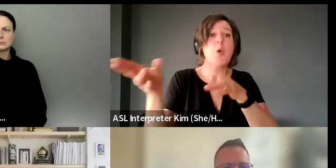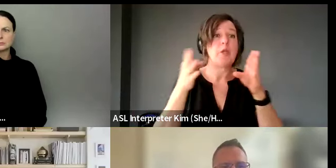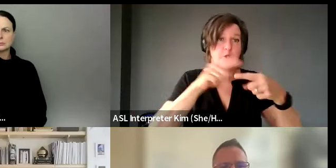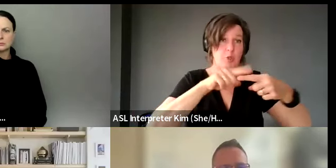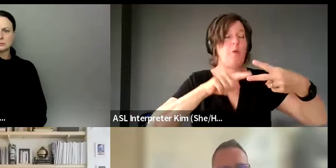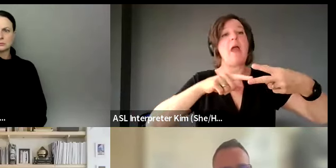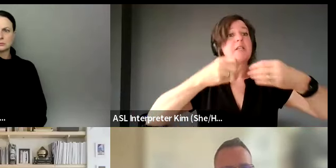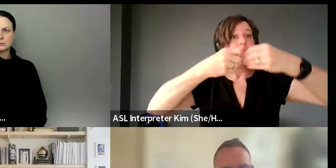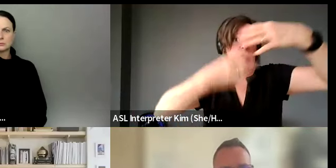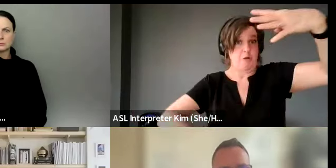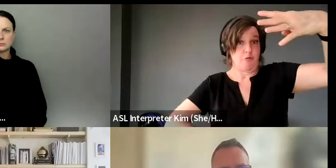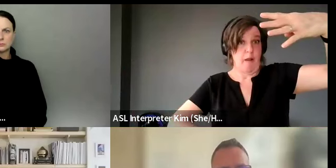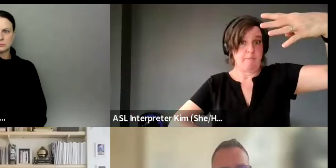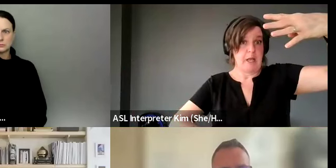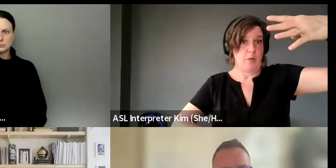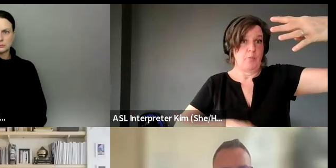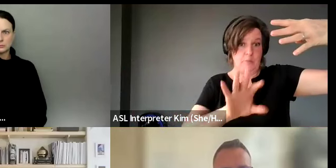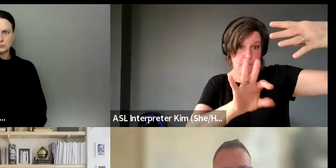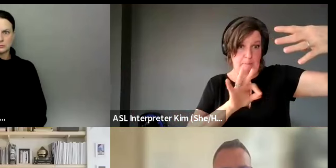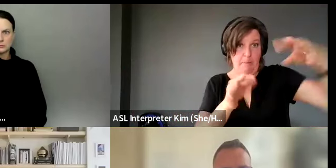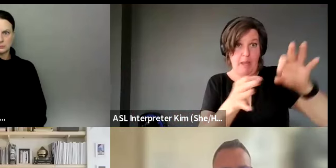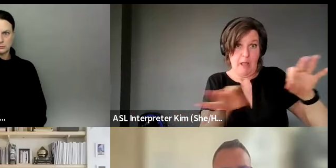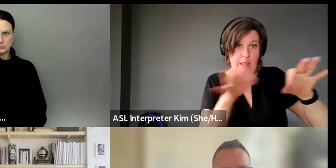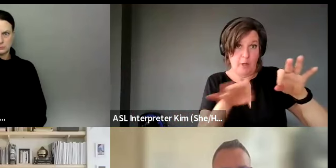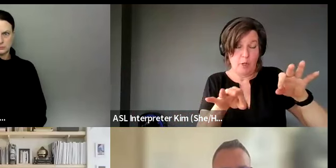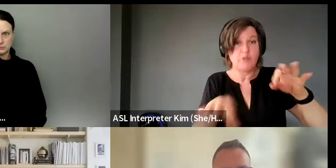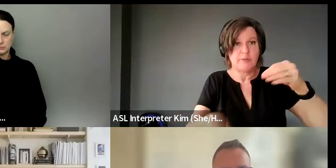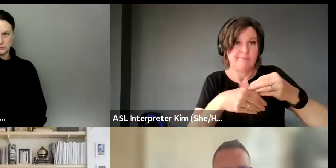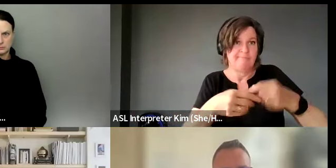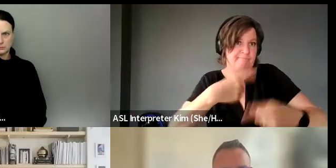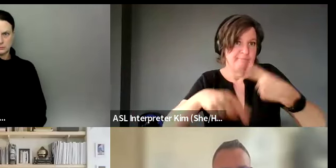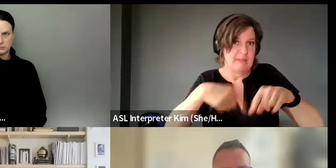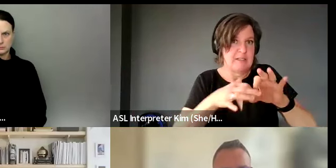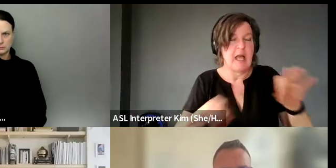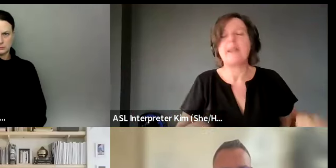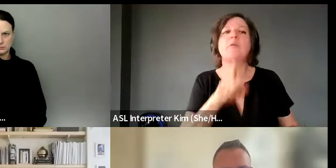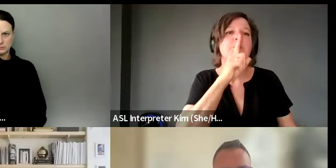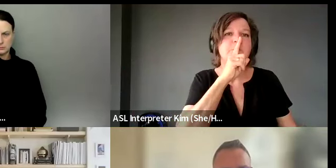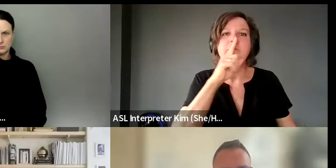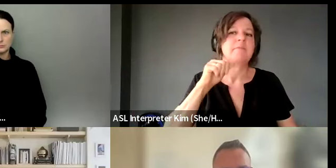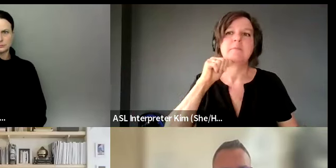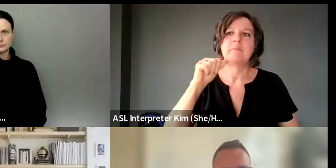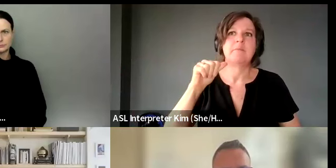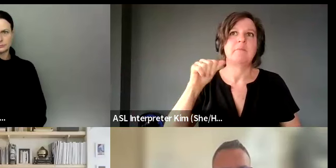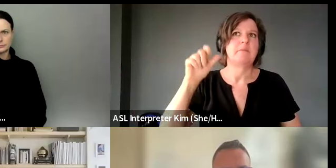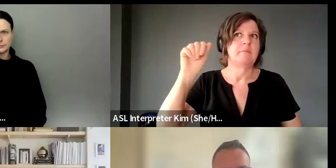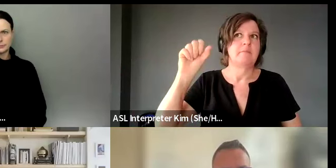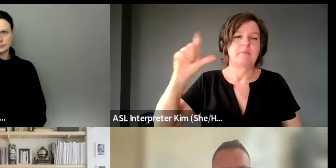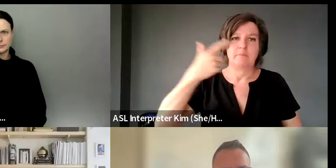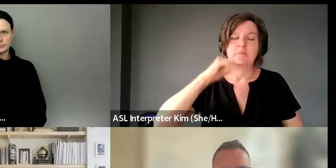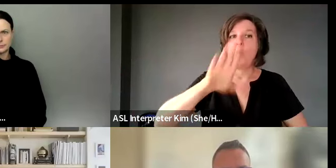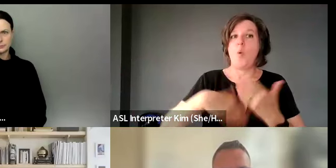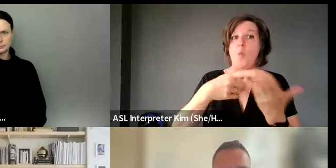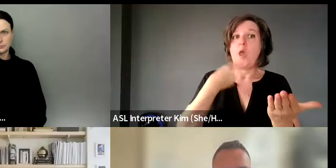there could be one where you look sign language, and I would just put sign because it's not ASL or whatever. It should, because we all said we want those